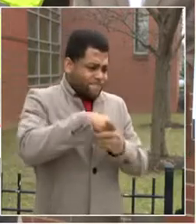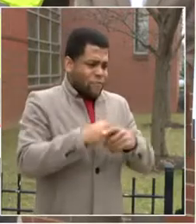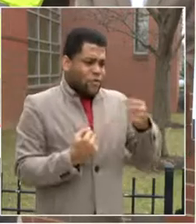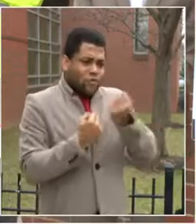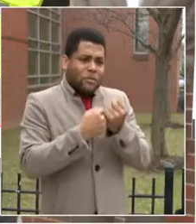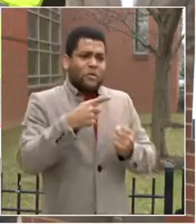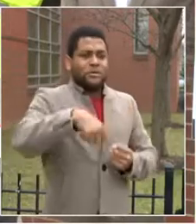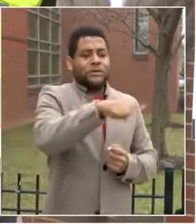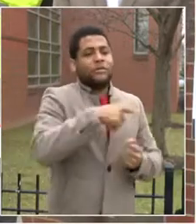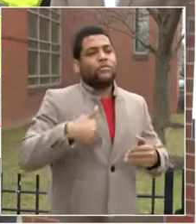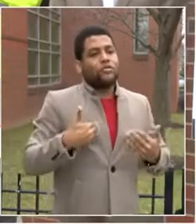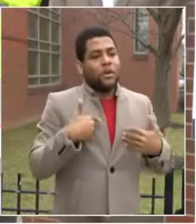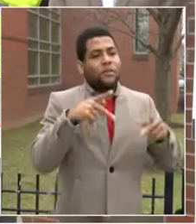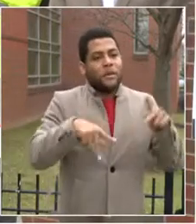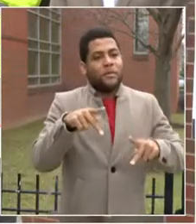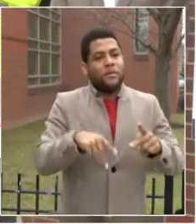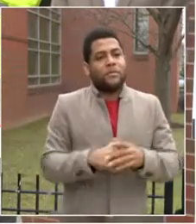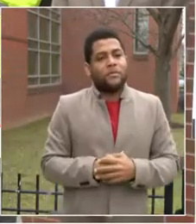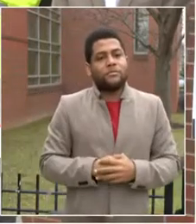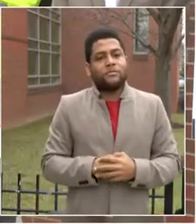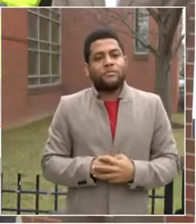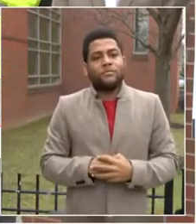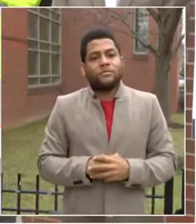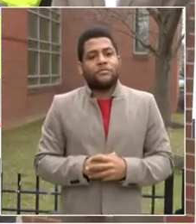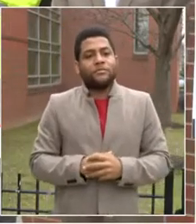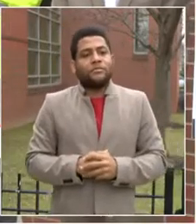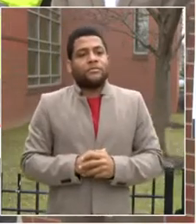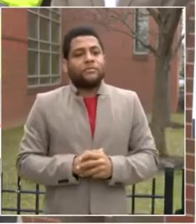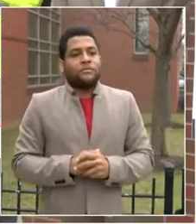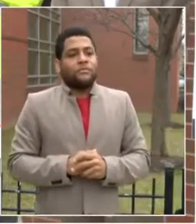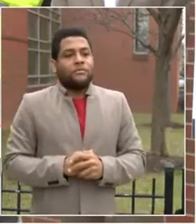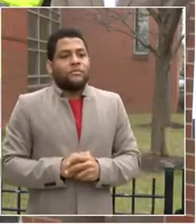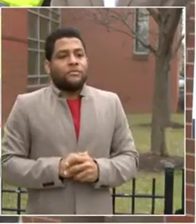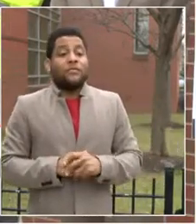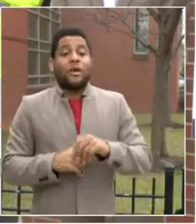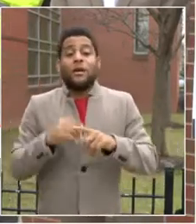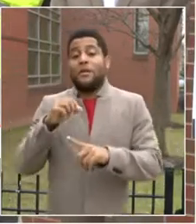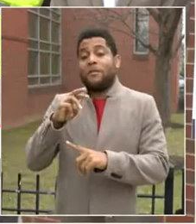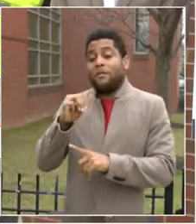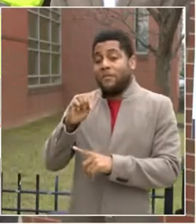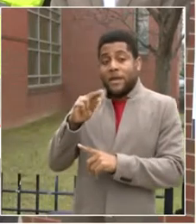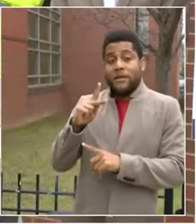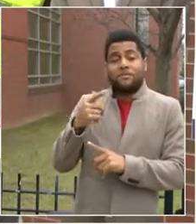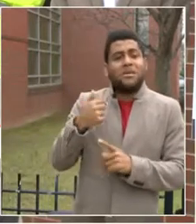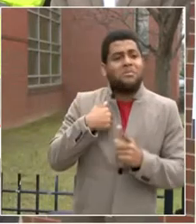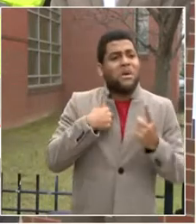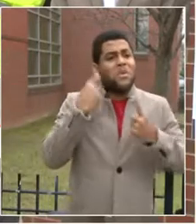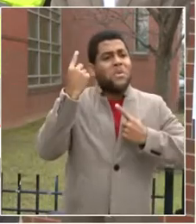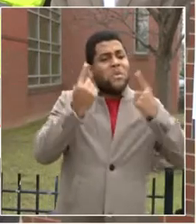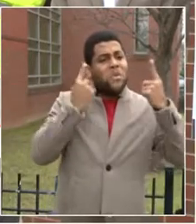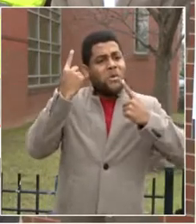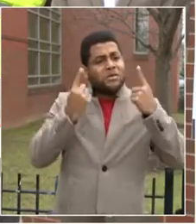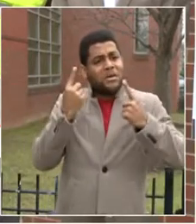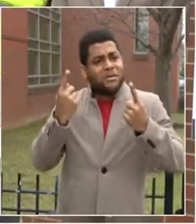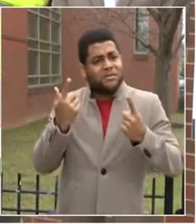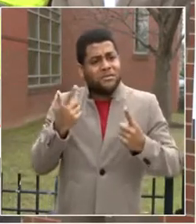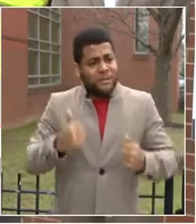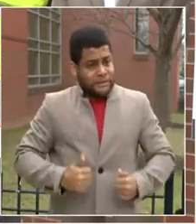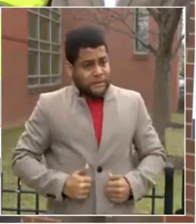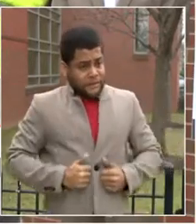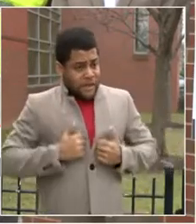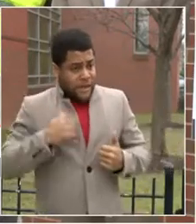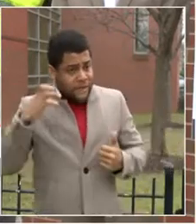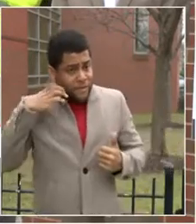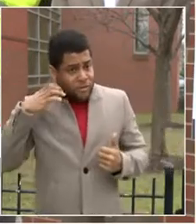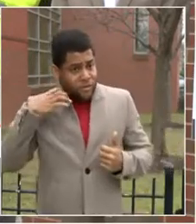Mark? I'm wondering if somebody could just walk through how the life coach will work, how that sure.